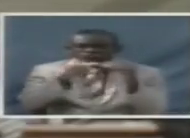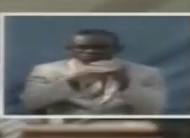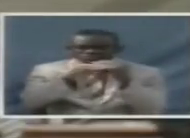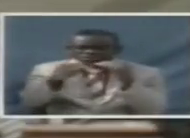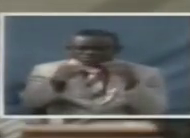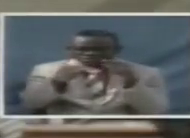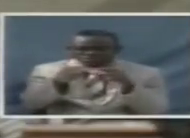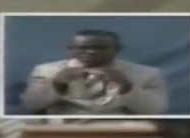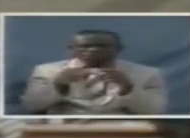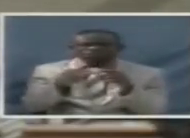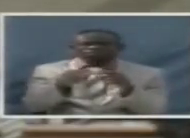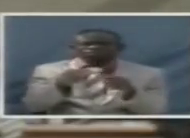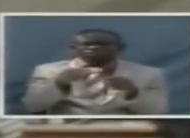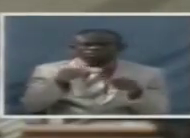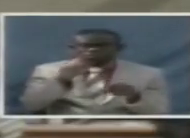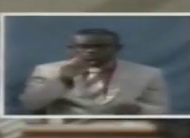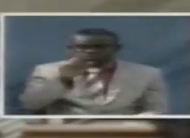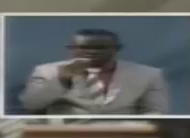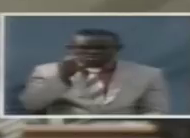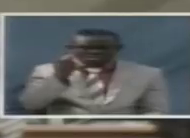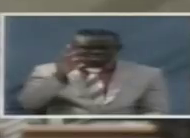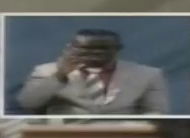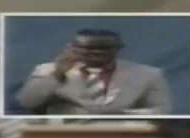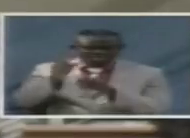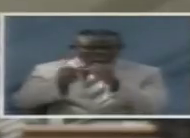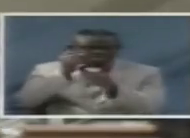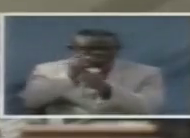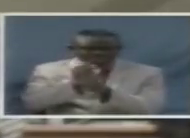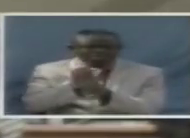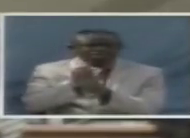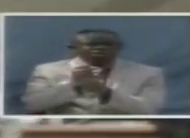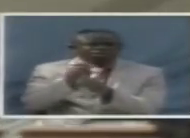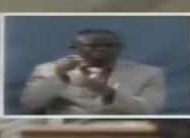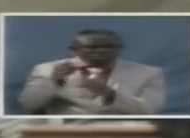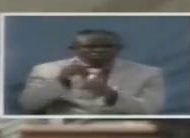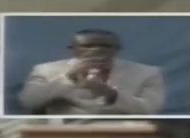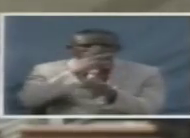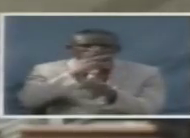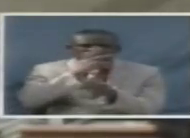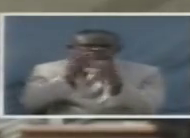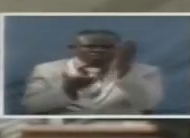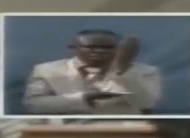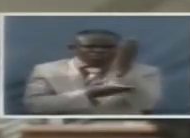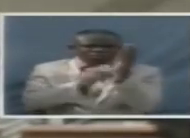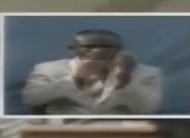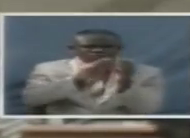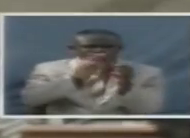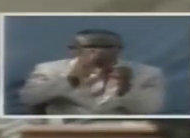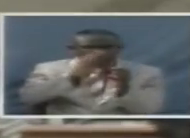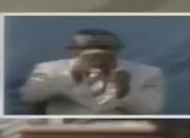first 8 months of 2017 increased by 24% to 9.4